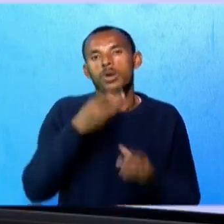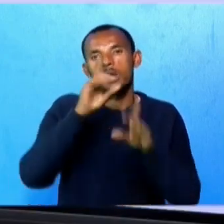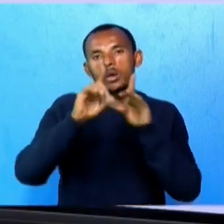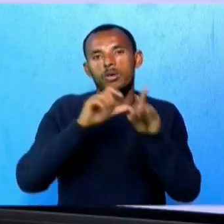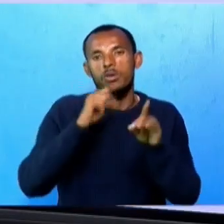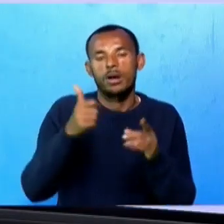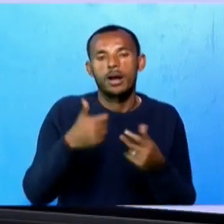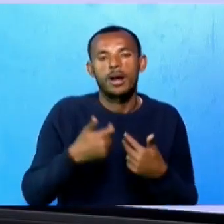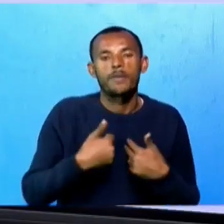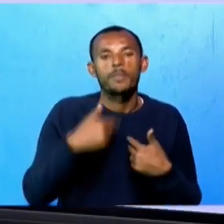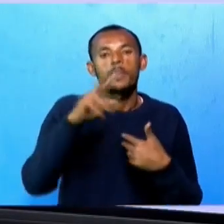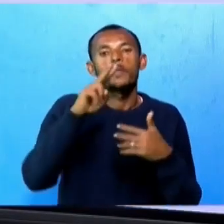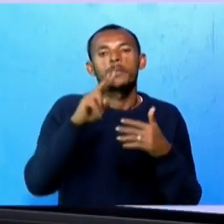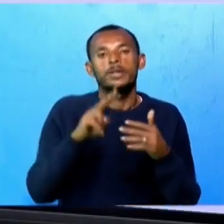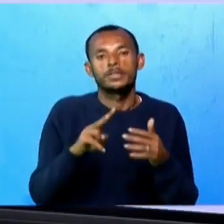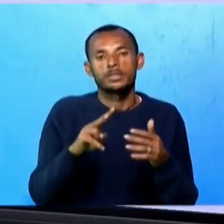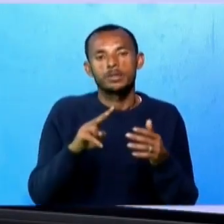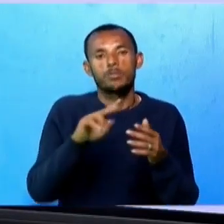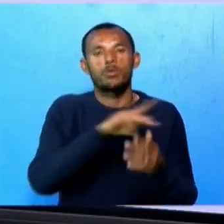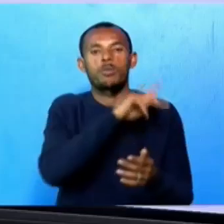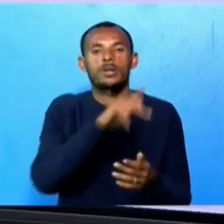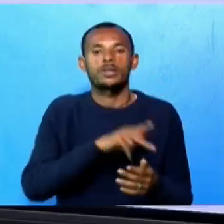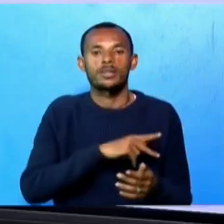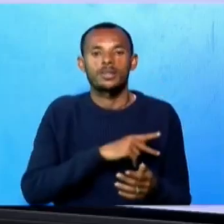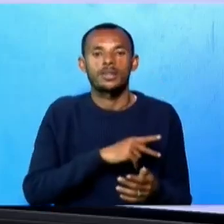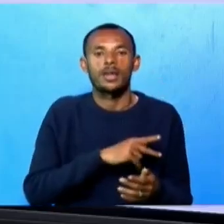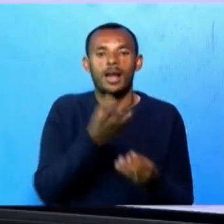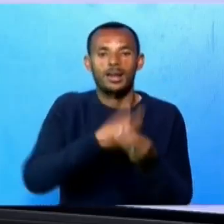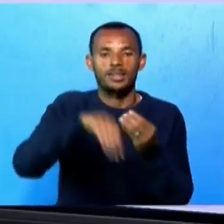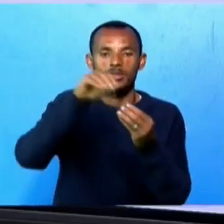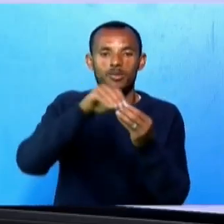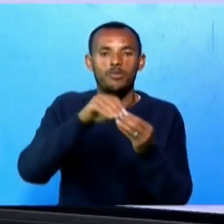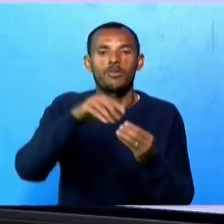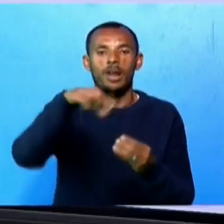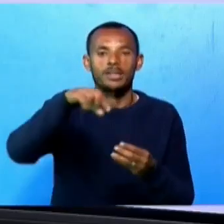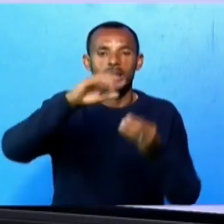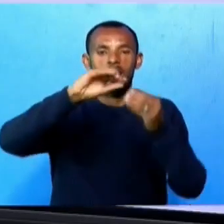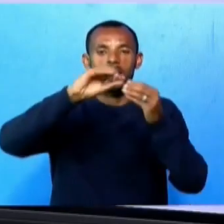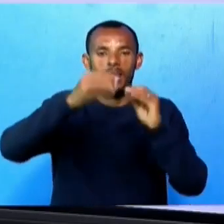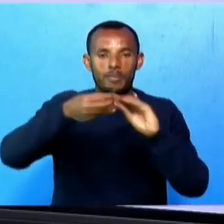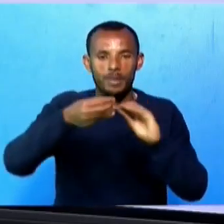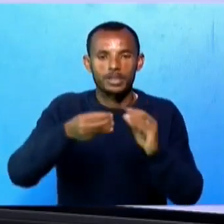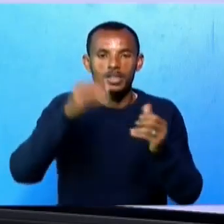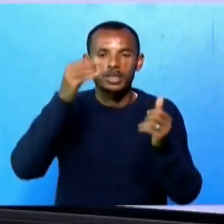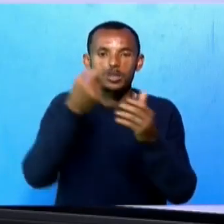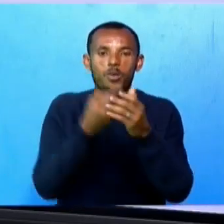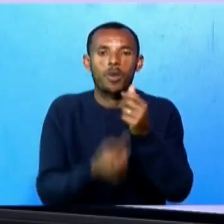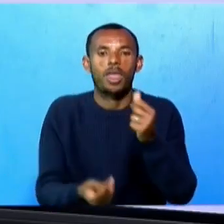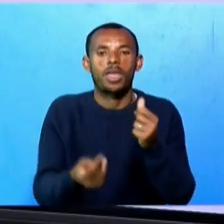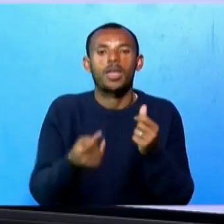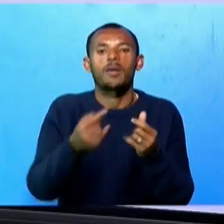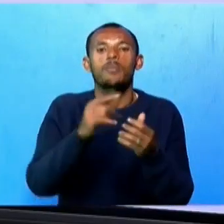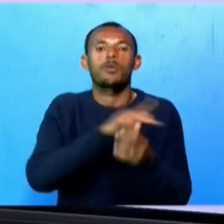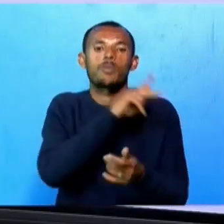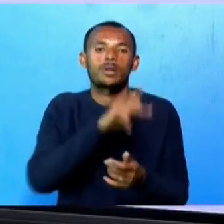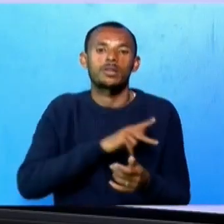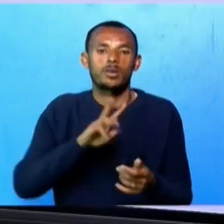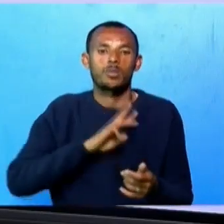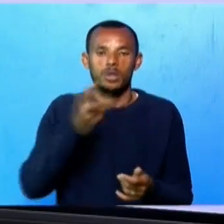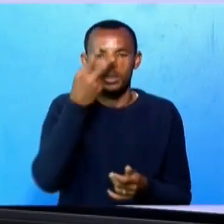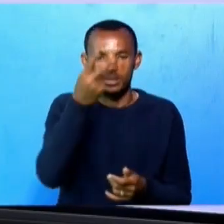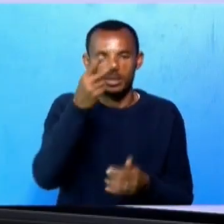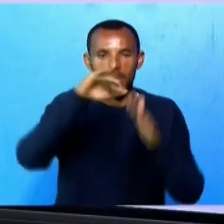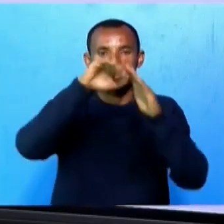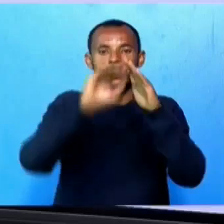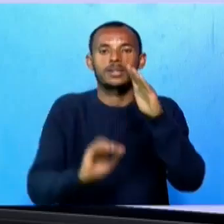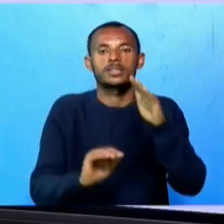much property like we did for addition of rational numbers. The only property that we observe in subtraction